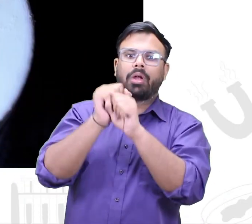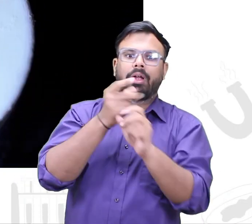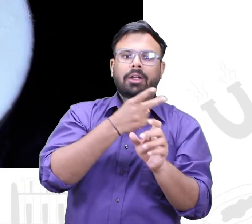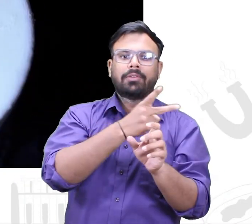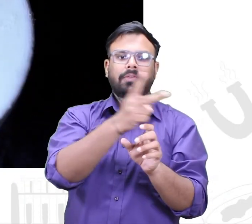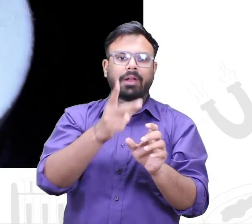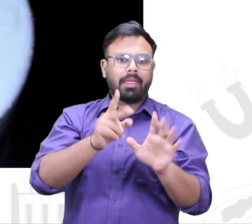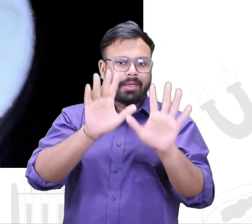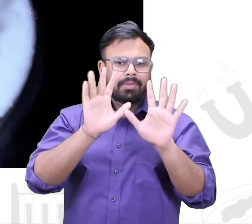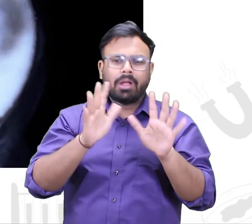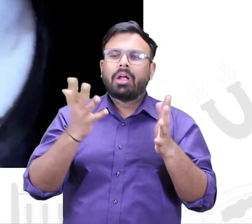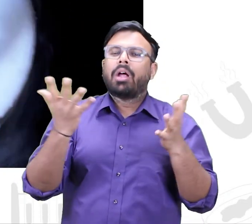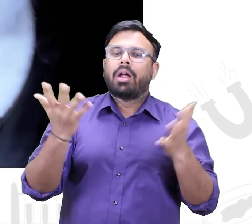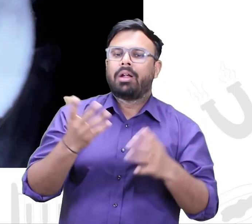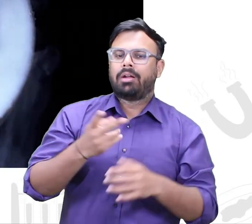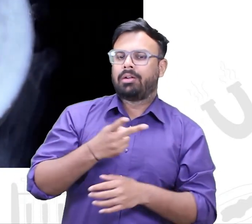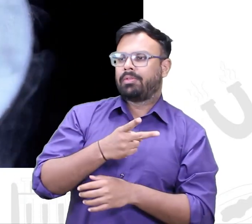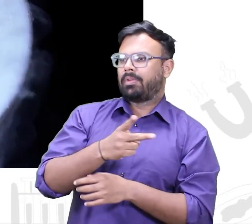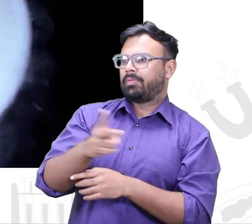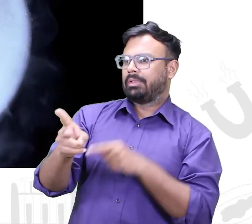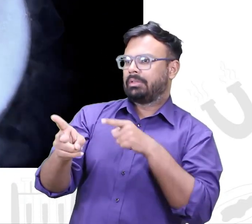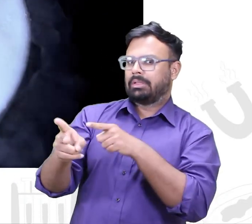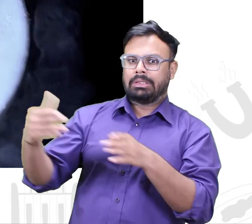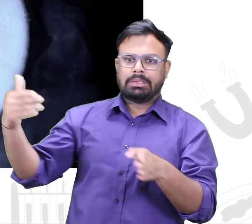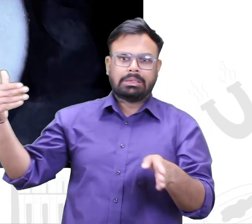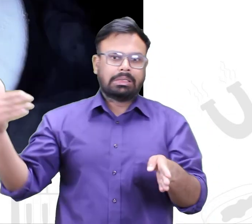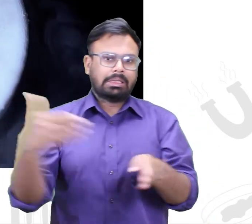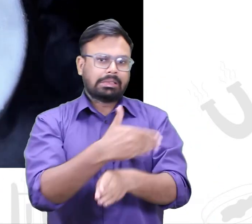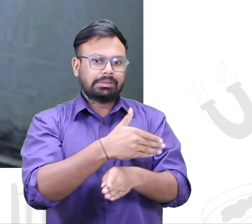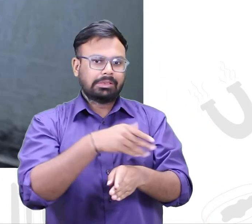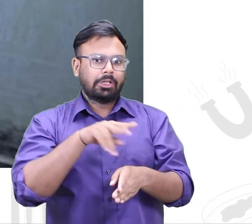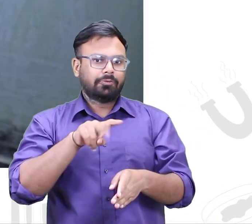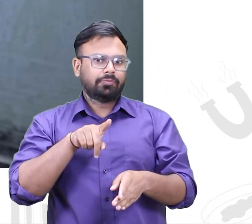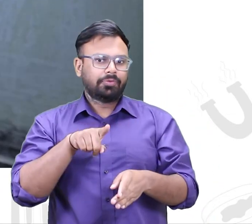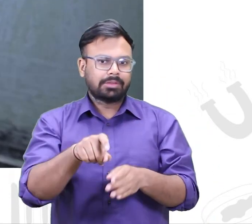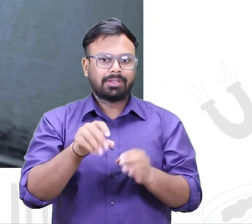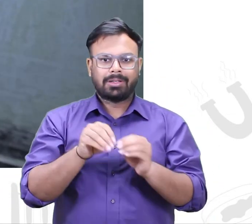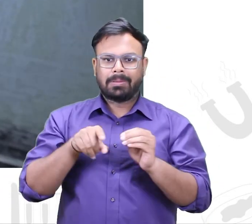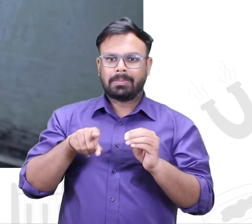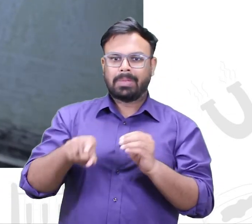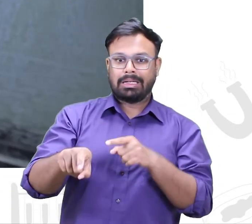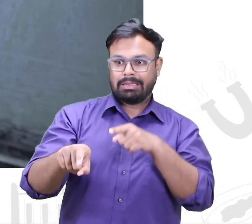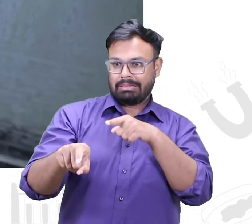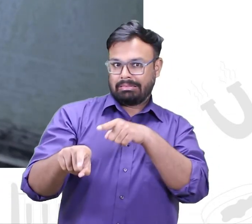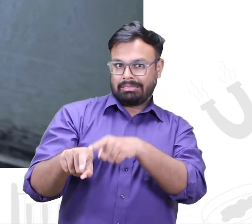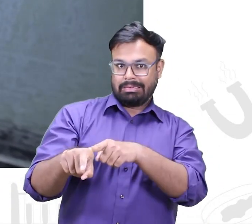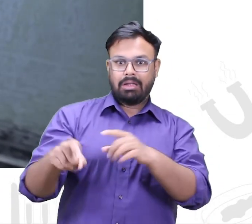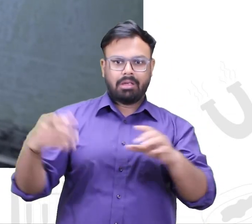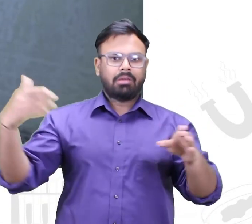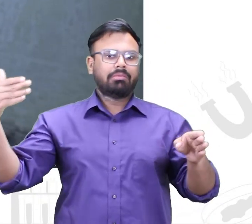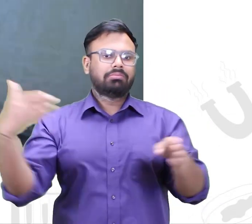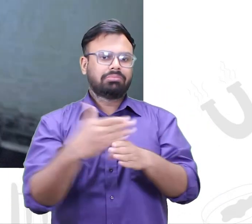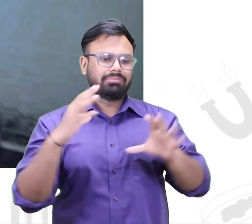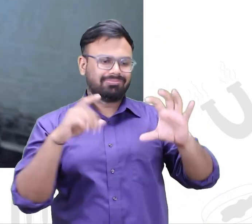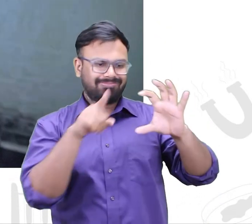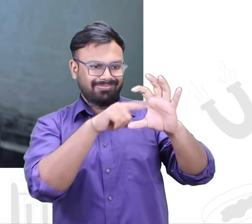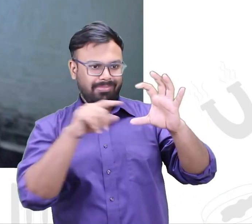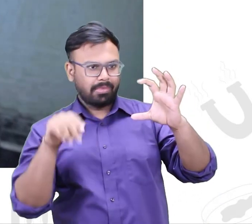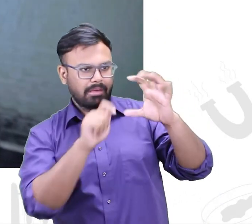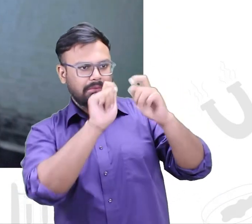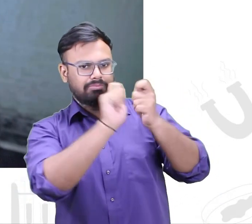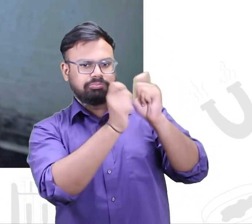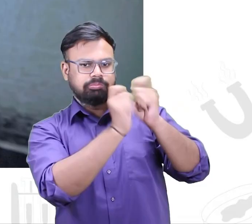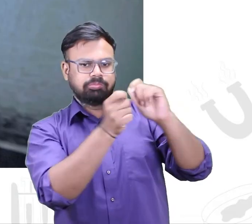function. But also these are harnessed by various pathogenic bacteria or viruses or for their onset of